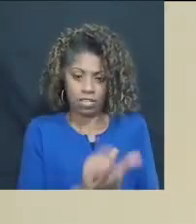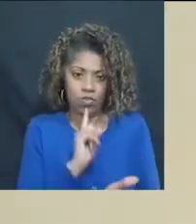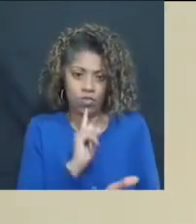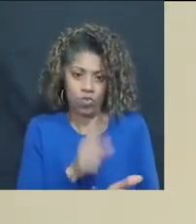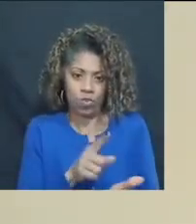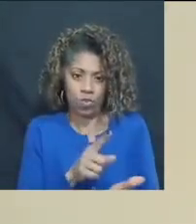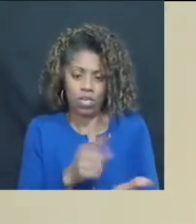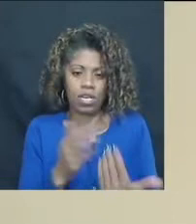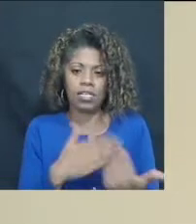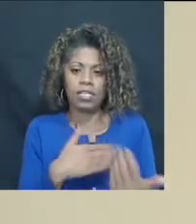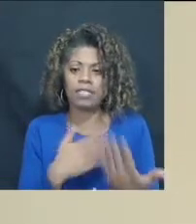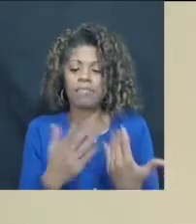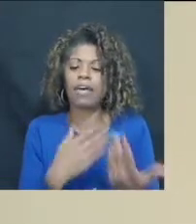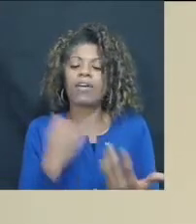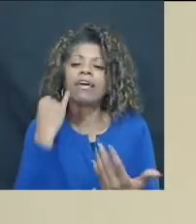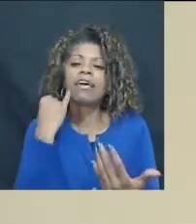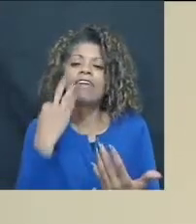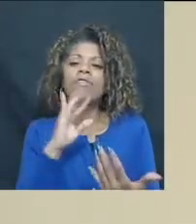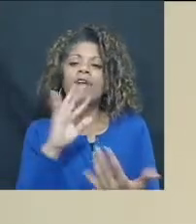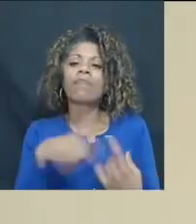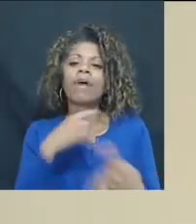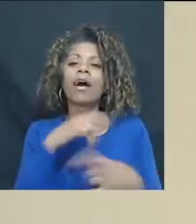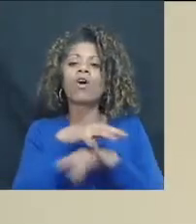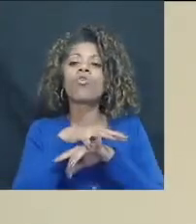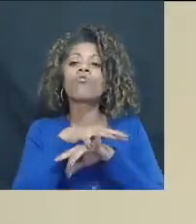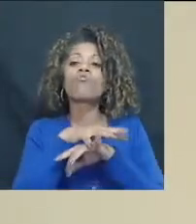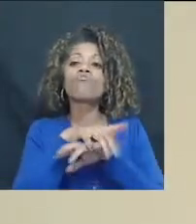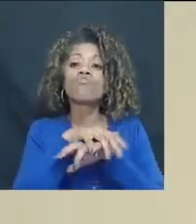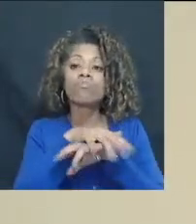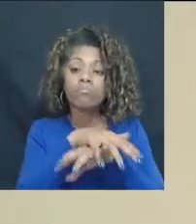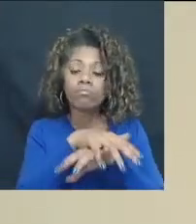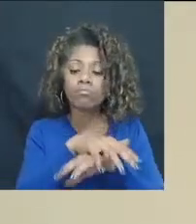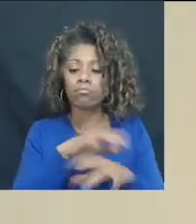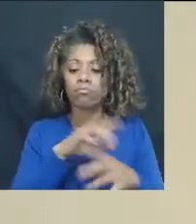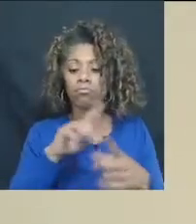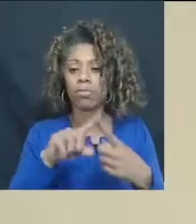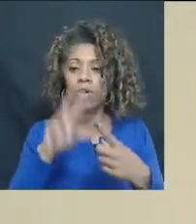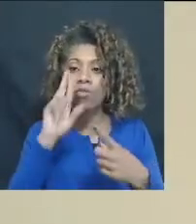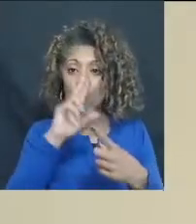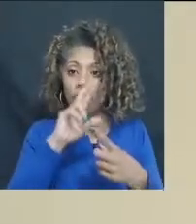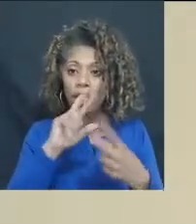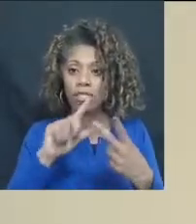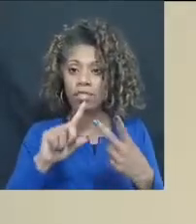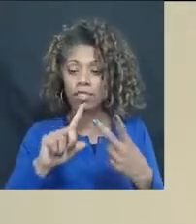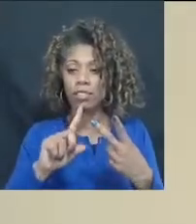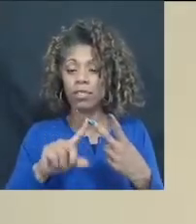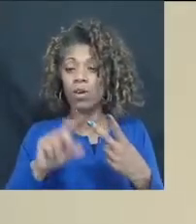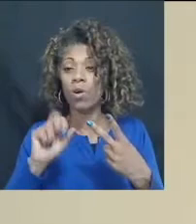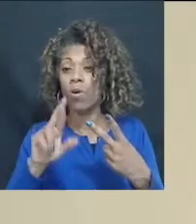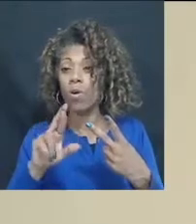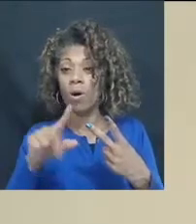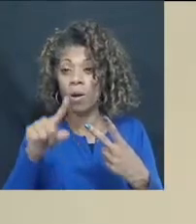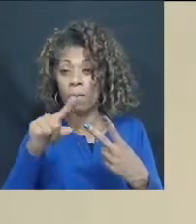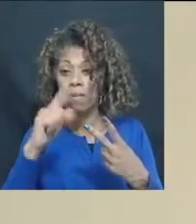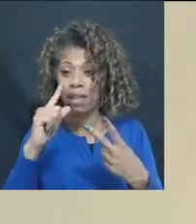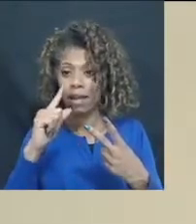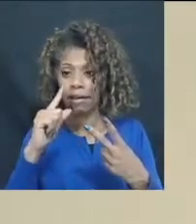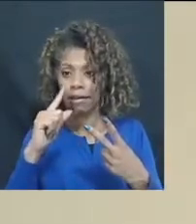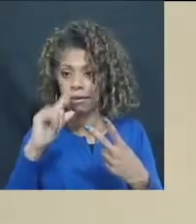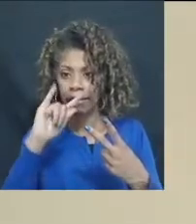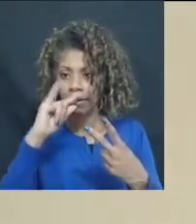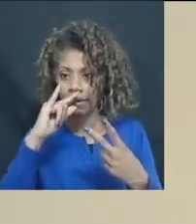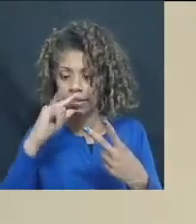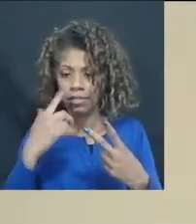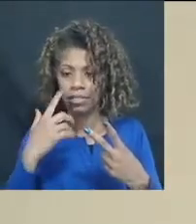spiders or rats or roaches, like anything stigmatized, including inner city youth, right? Like anything stigmatized, you